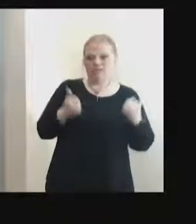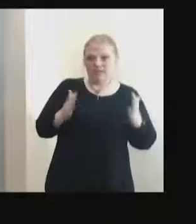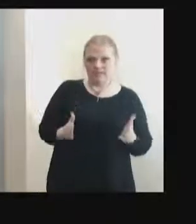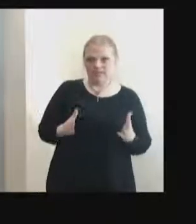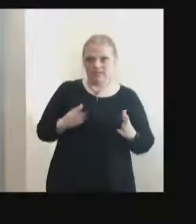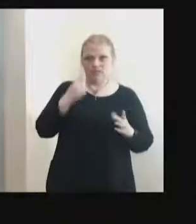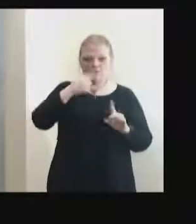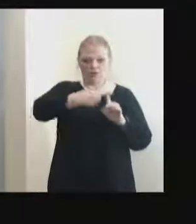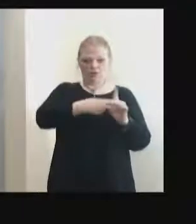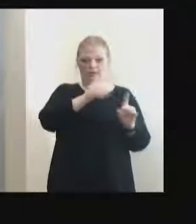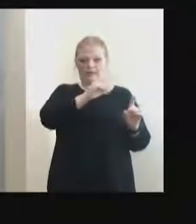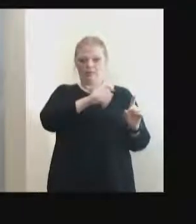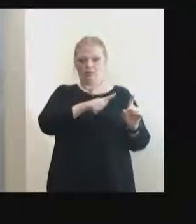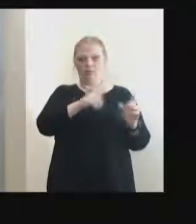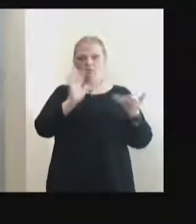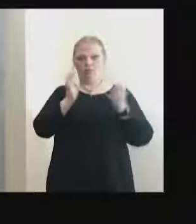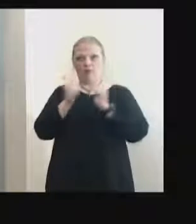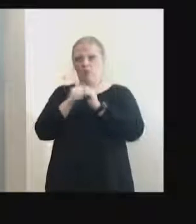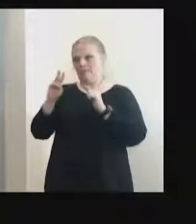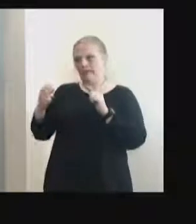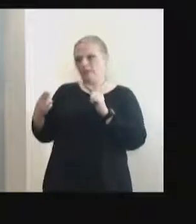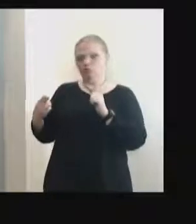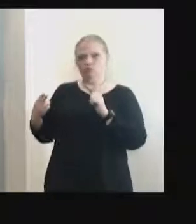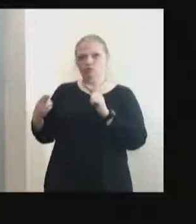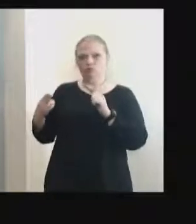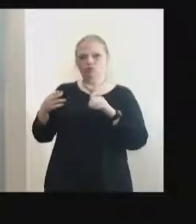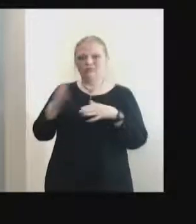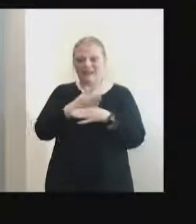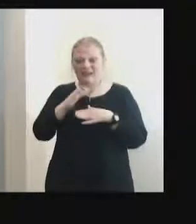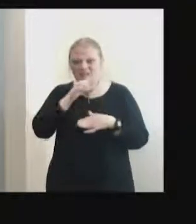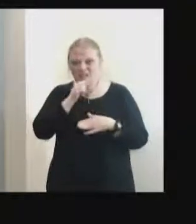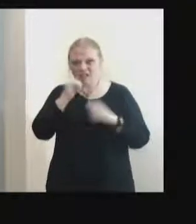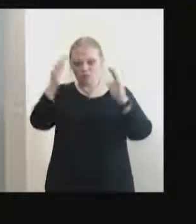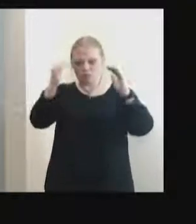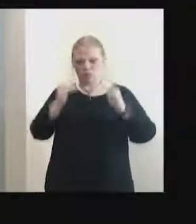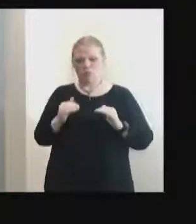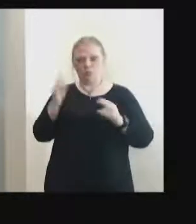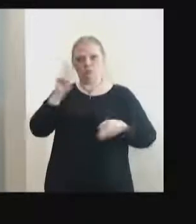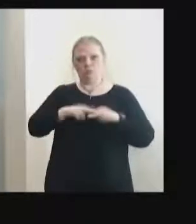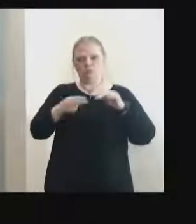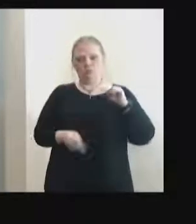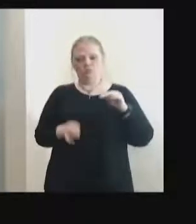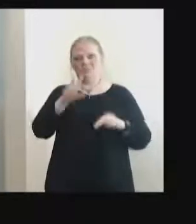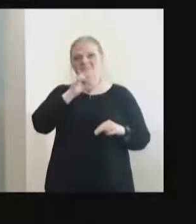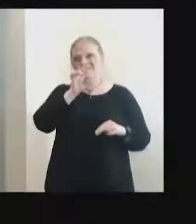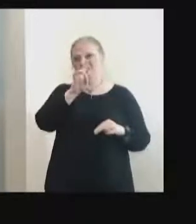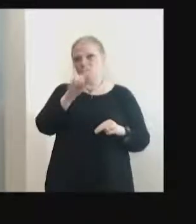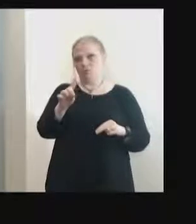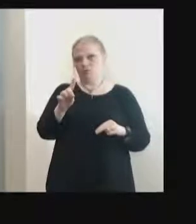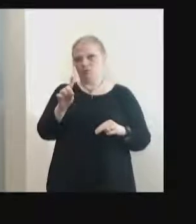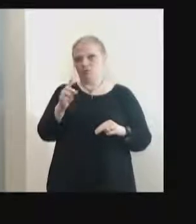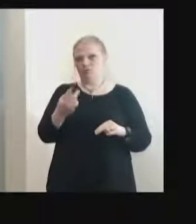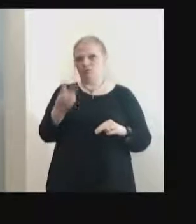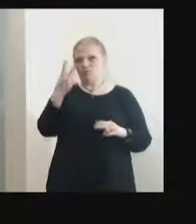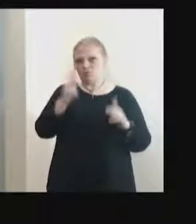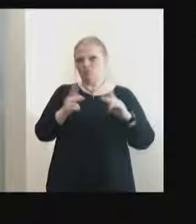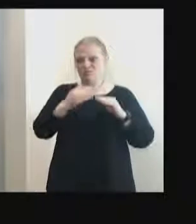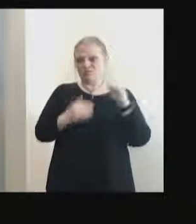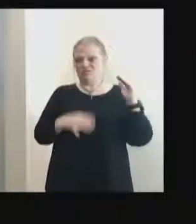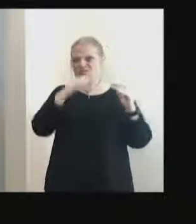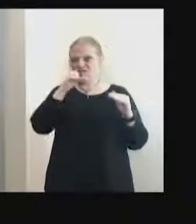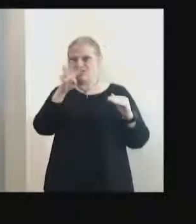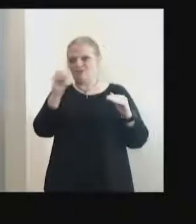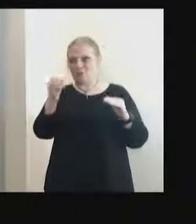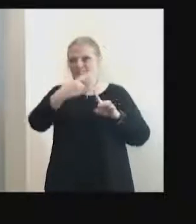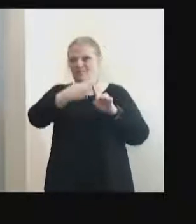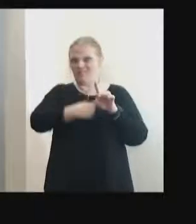in the month of April than March. And the average age of death has also dropped to 71. And as you see, we have 2 people under the age of 40 who've died in the